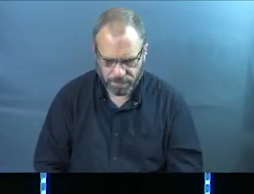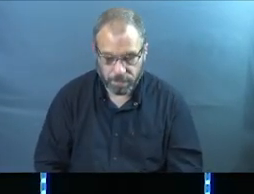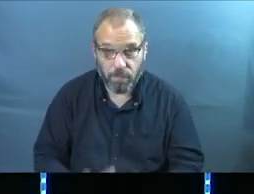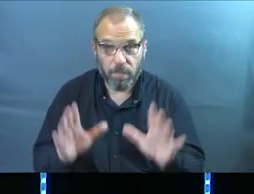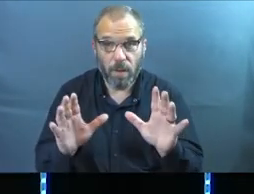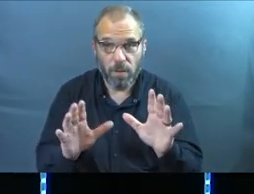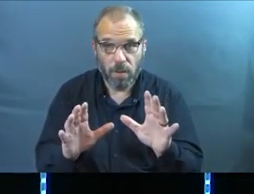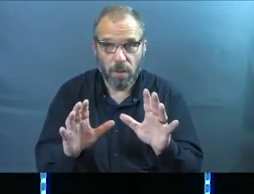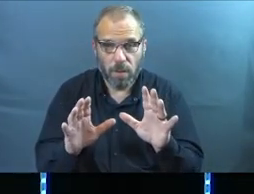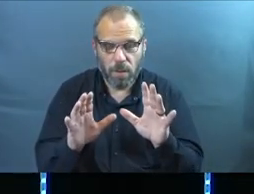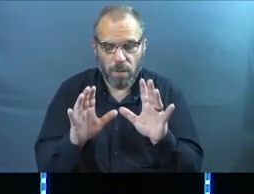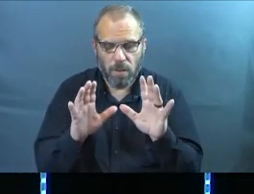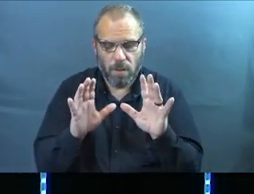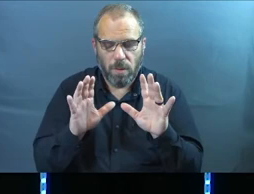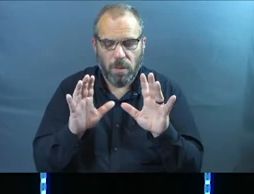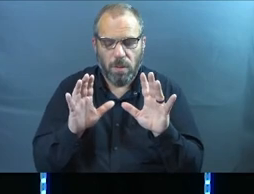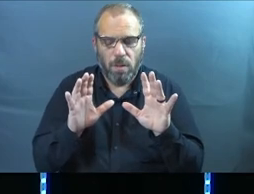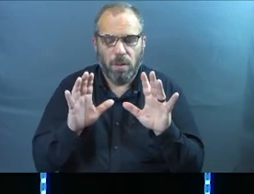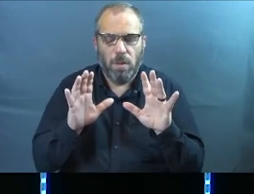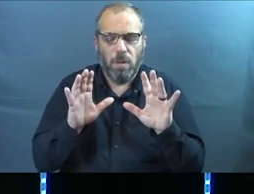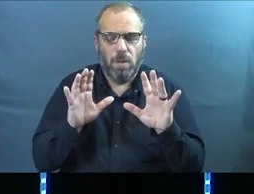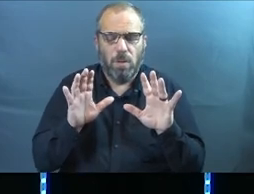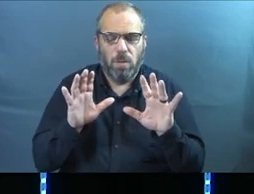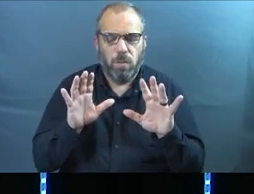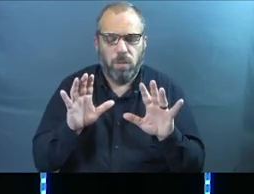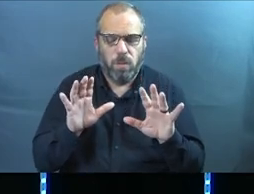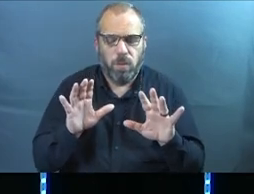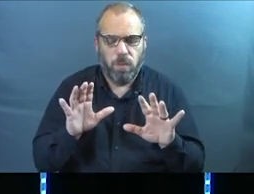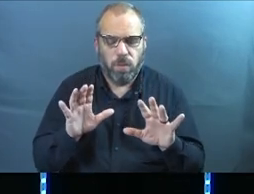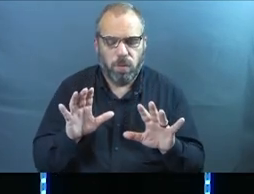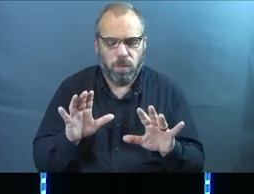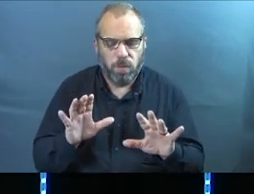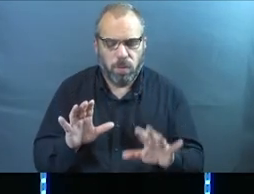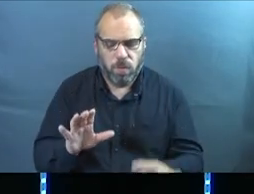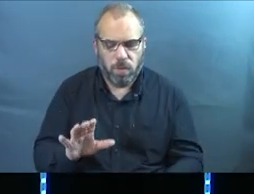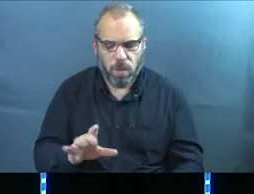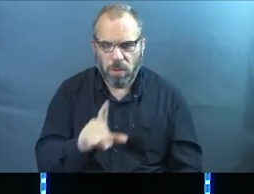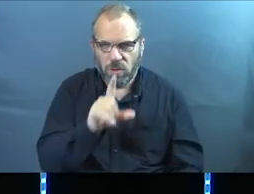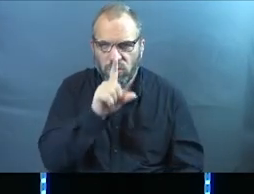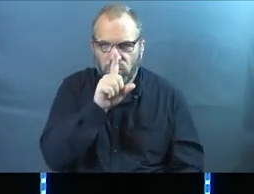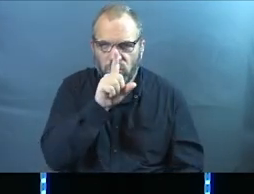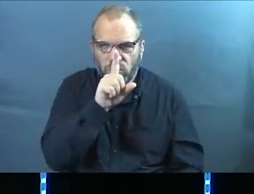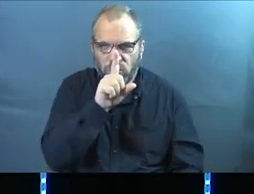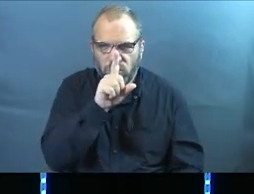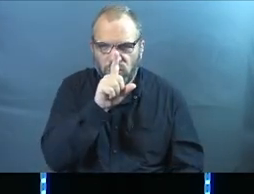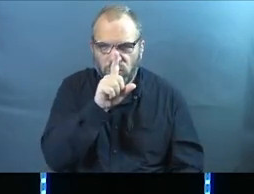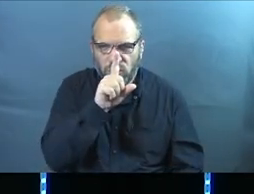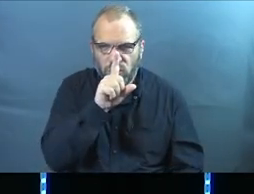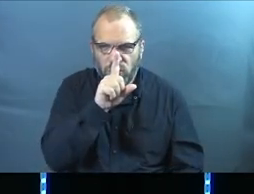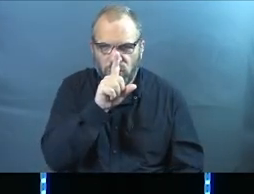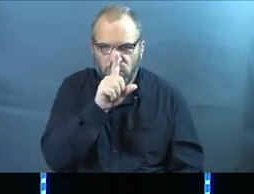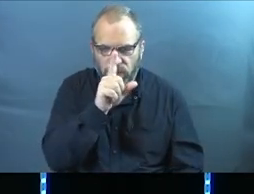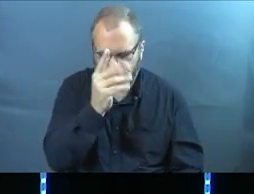Okay, so let's just take a beat and let's slow it down and let's have some silence here.